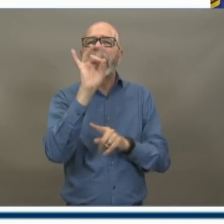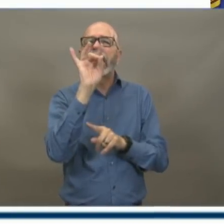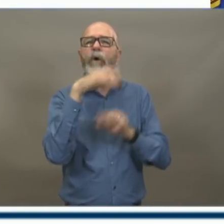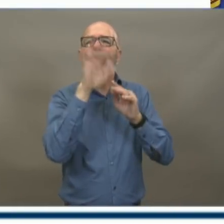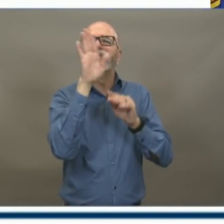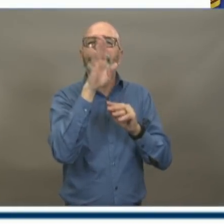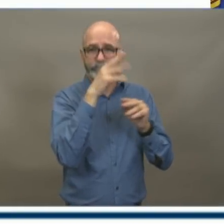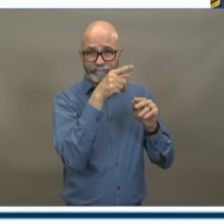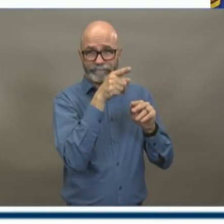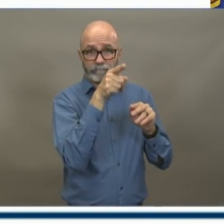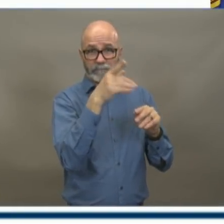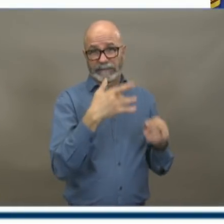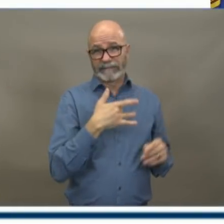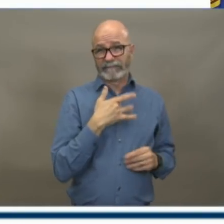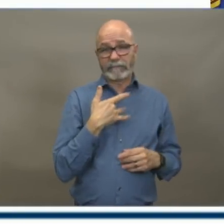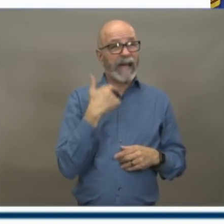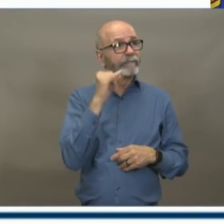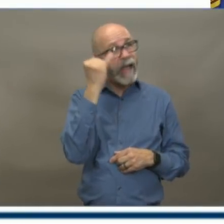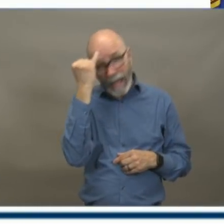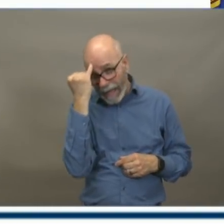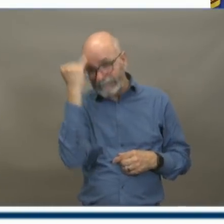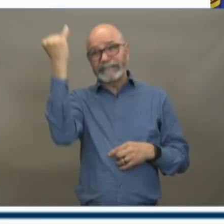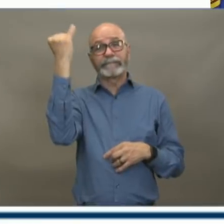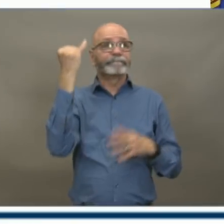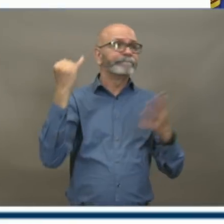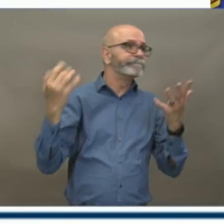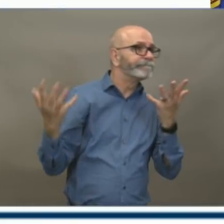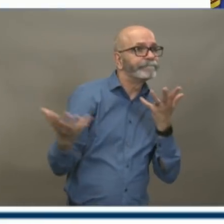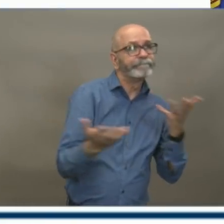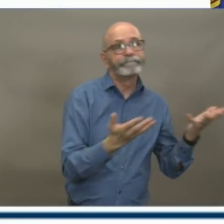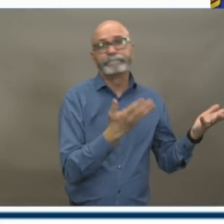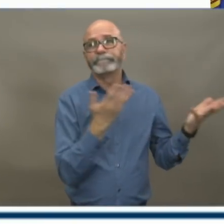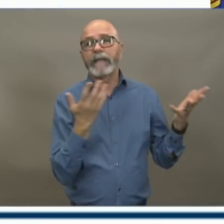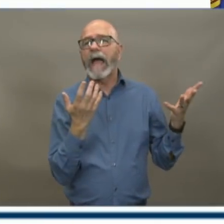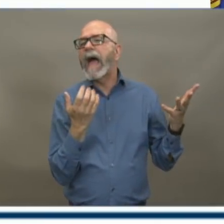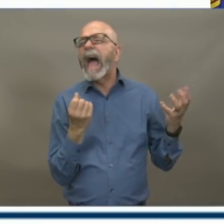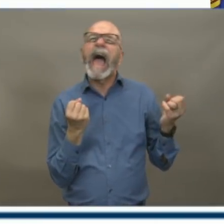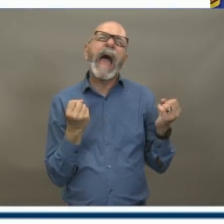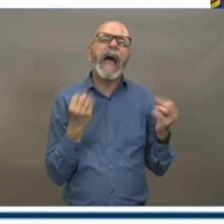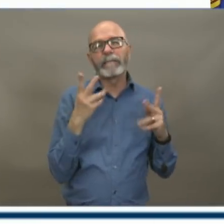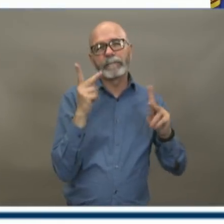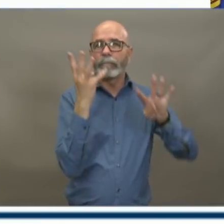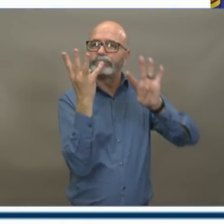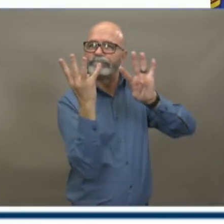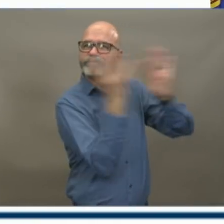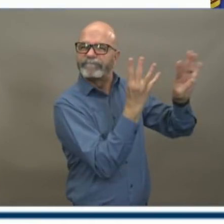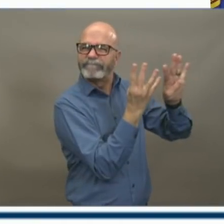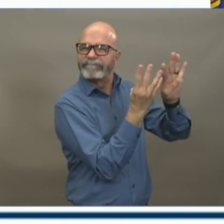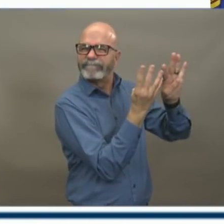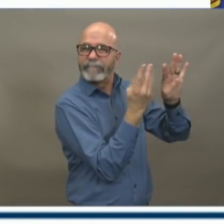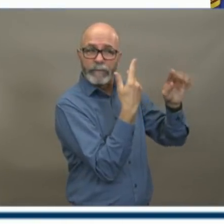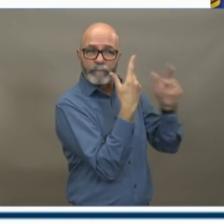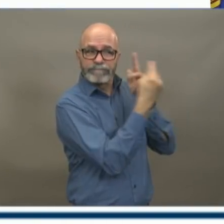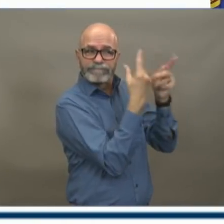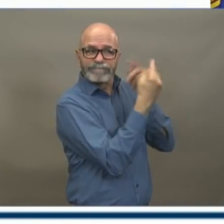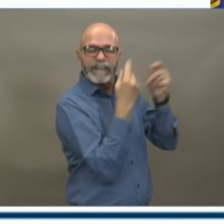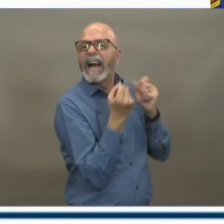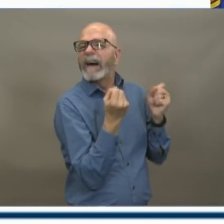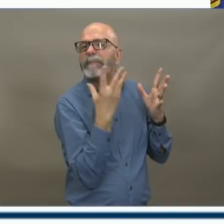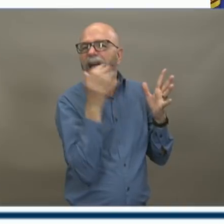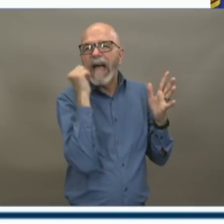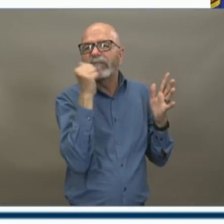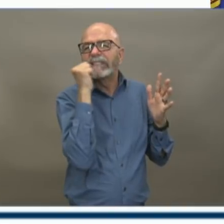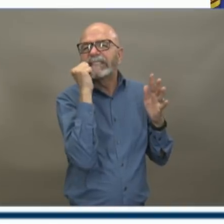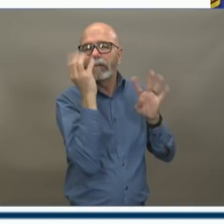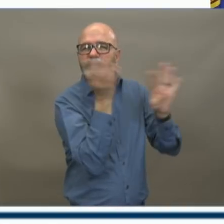people, like the scale of that clinic, how many people could be vaccinated each day, how